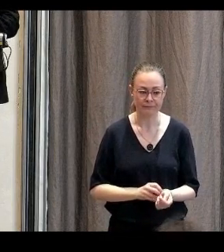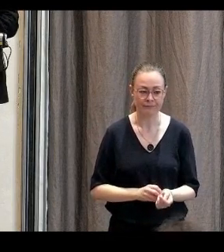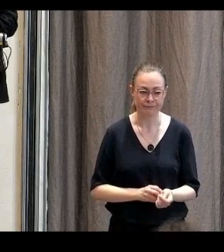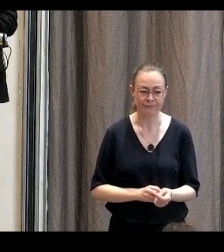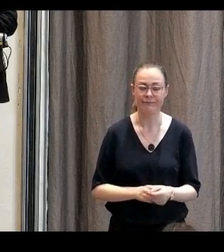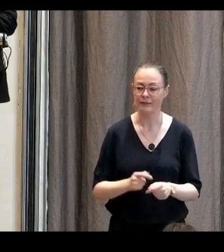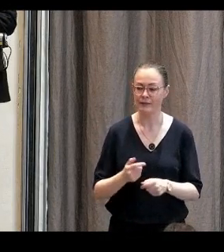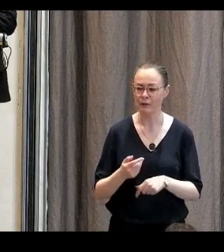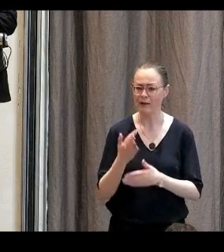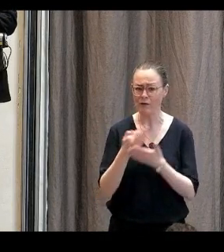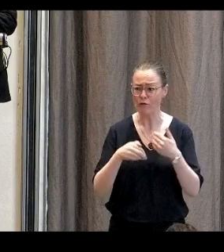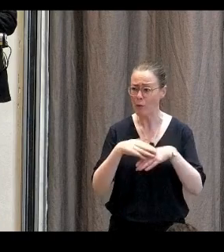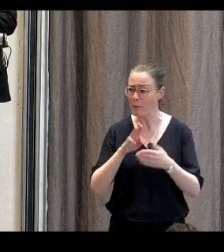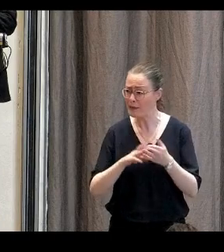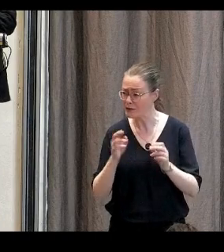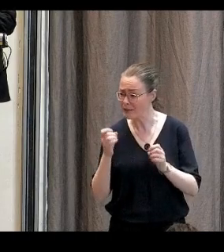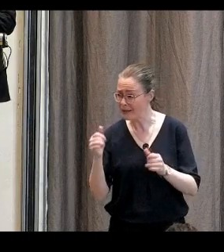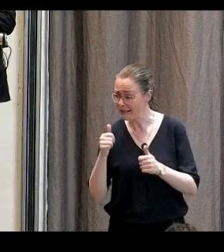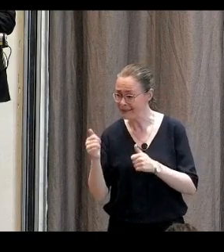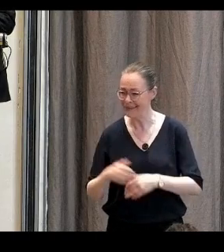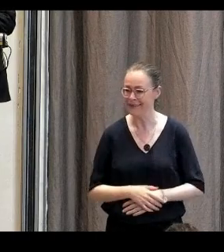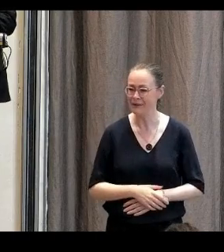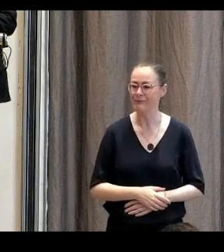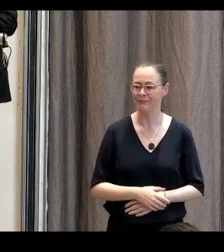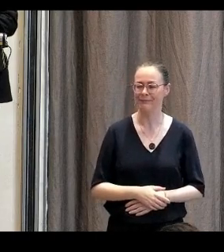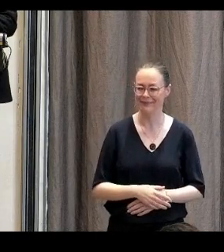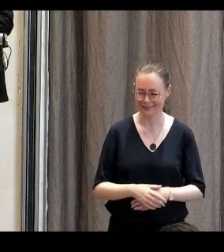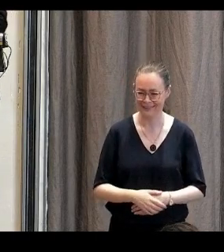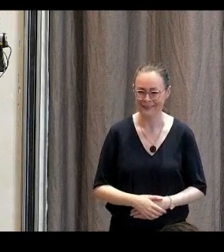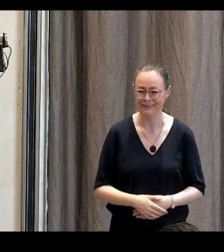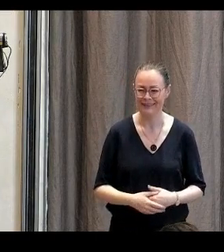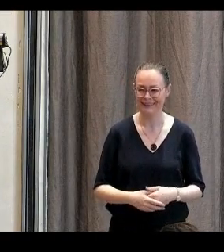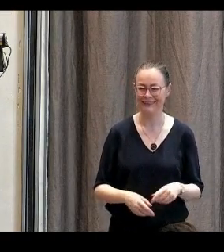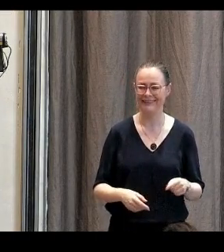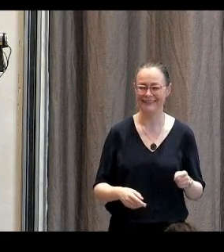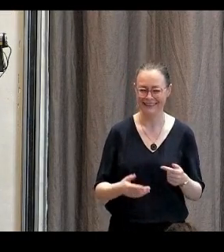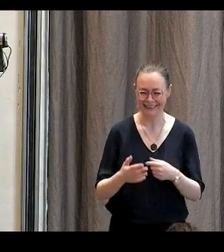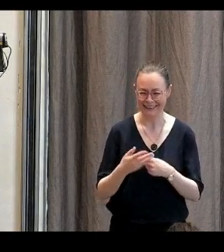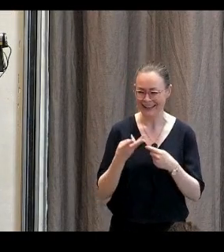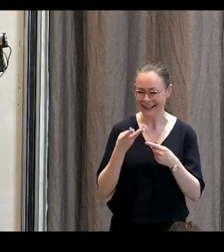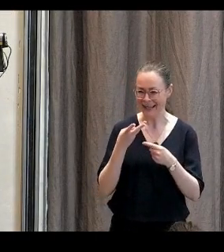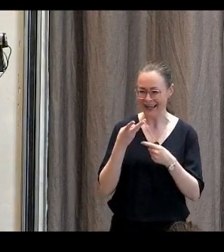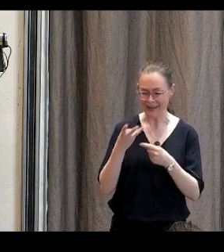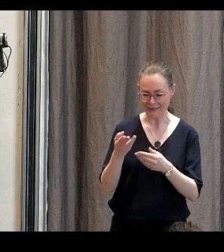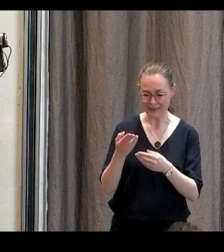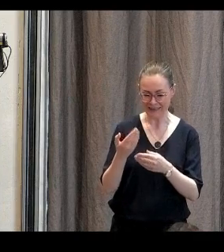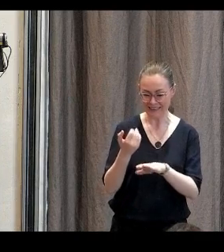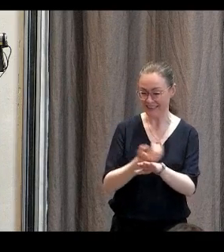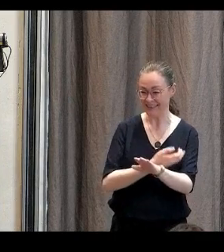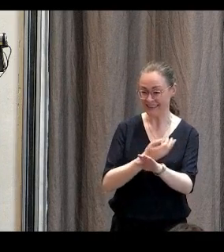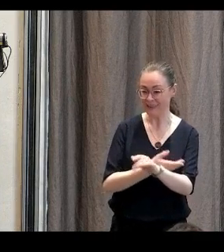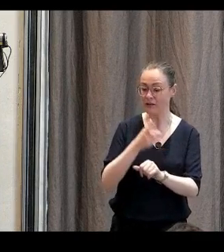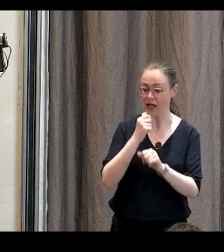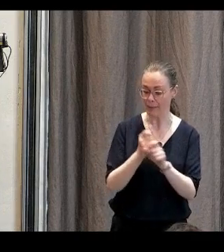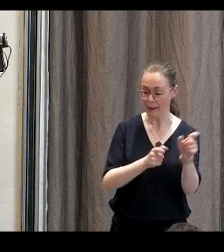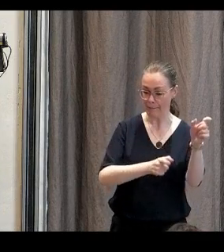We're okay for another few minutes, aren't we? Yeah. Okay. So I'm just going to go a bit further along the patient